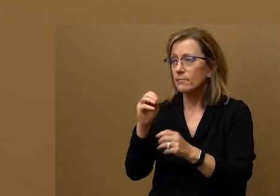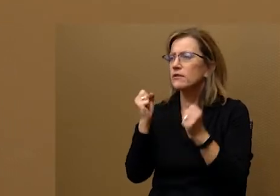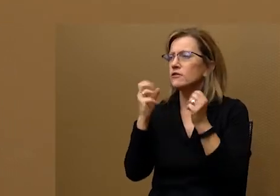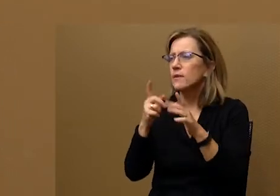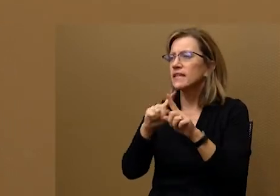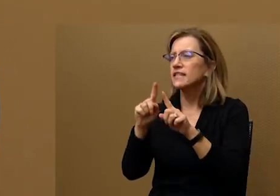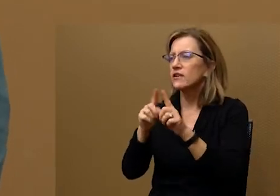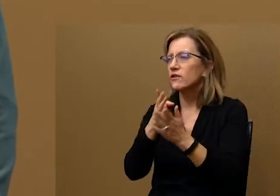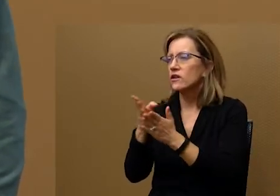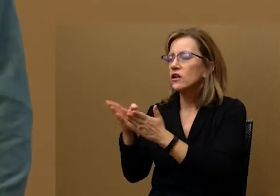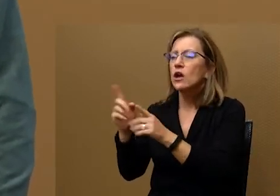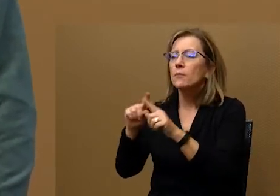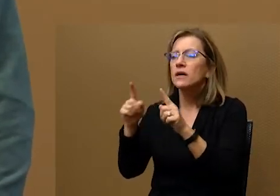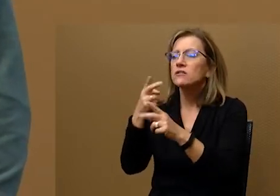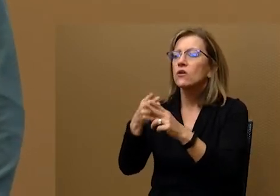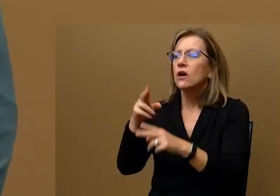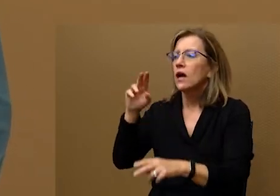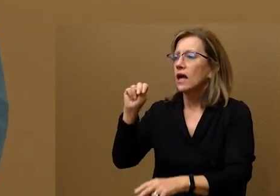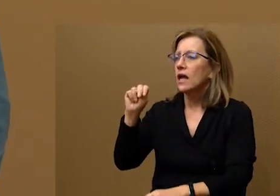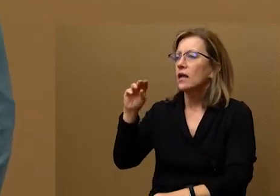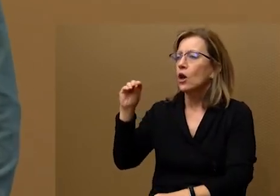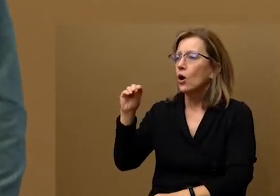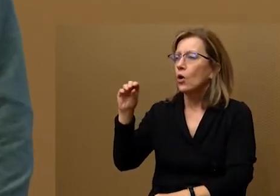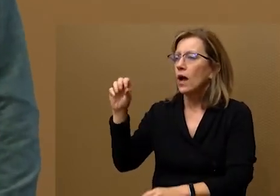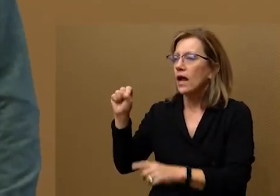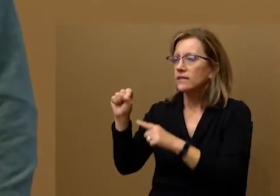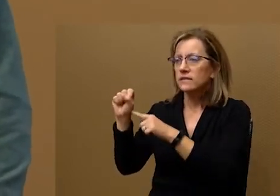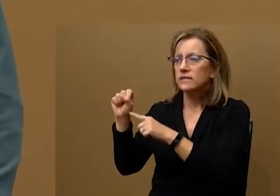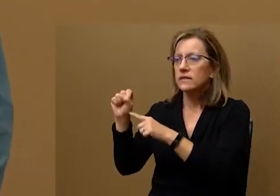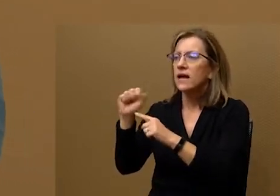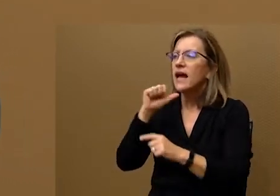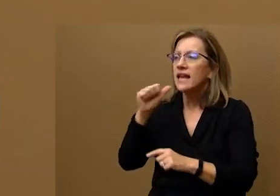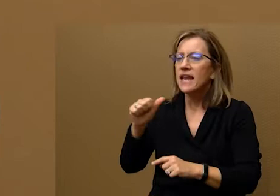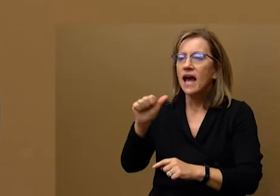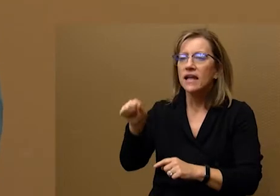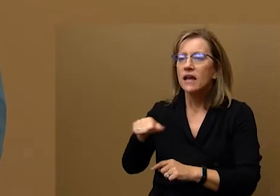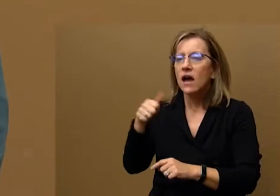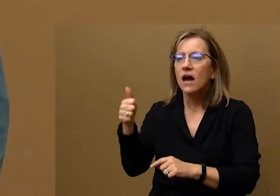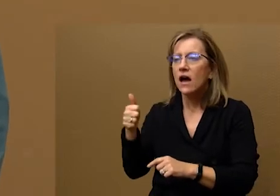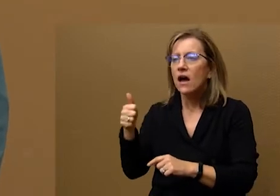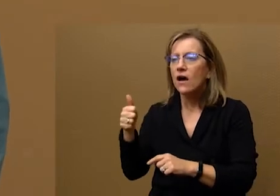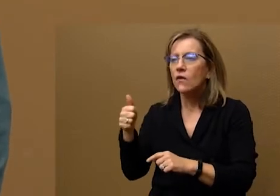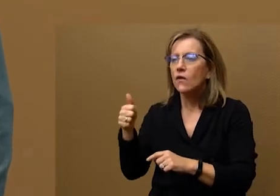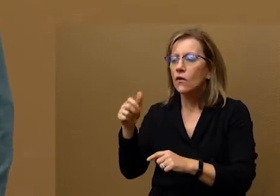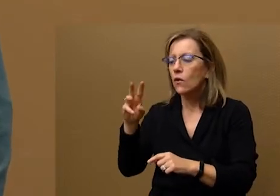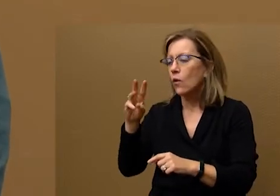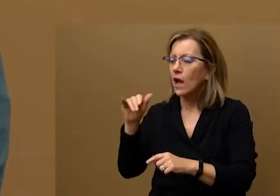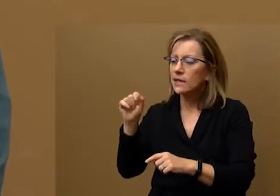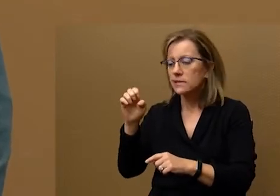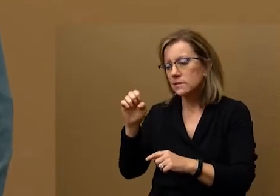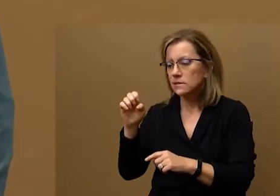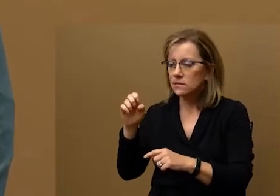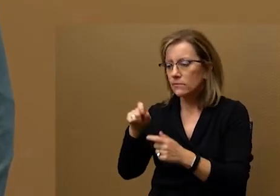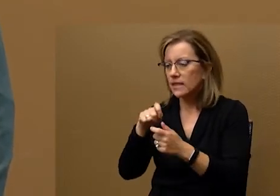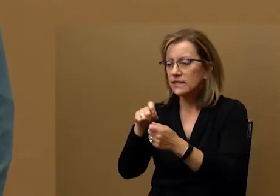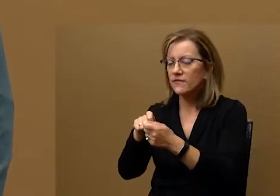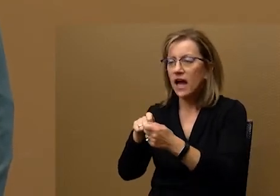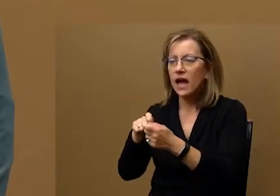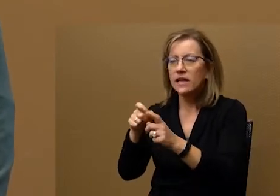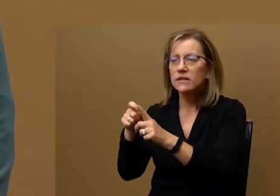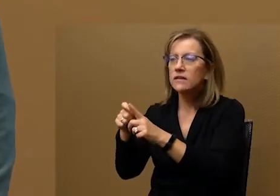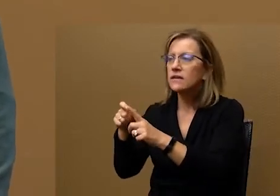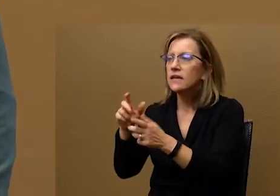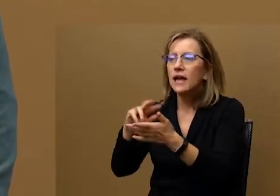many versions of it, but there's something called NOS, not otherwise specified. What is NOS?